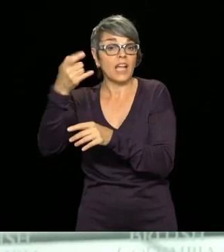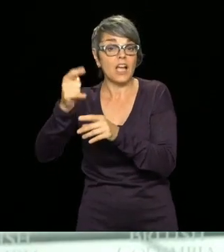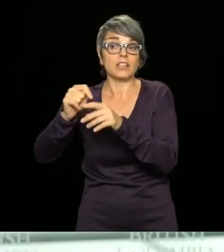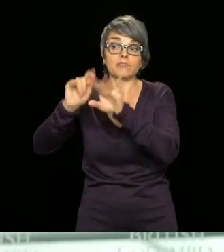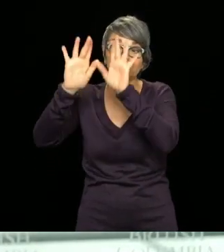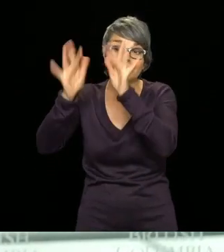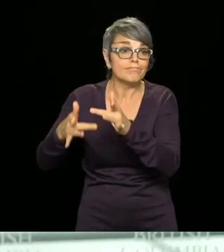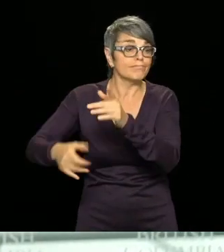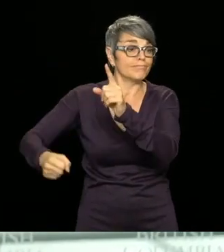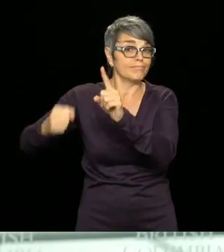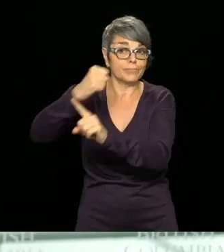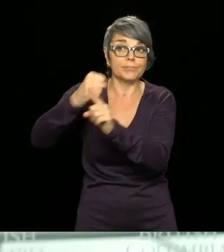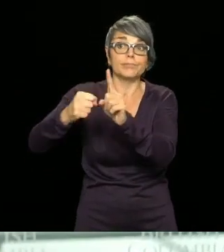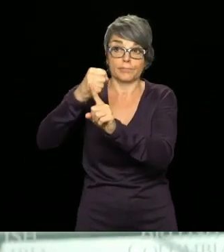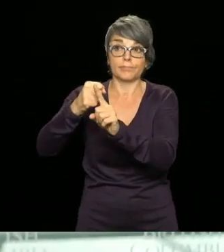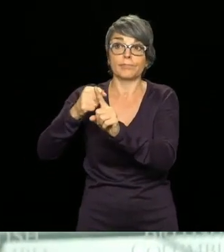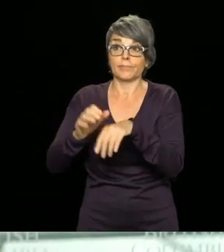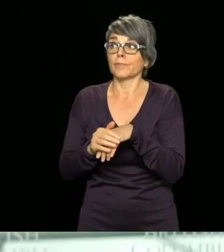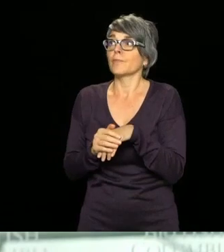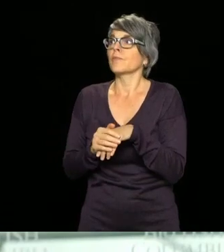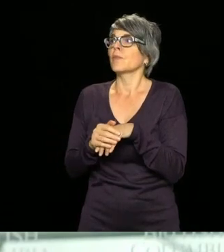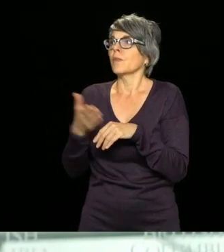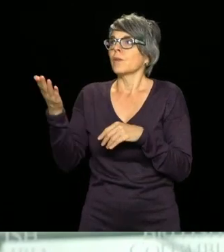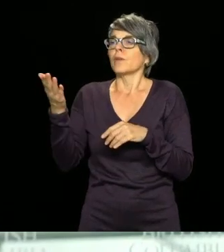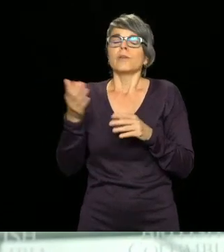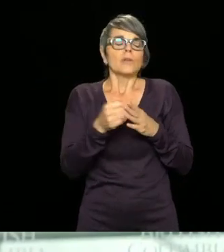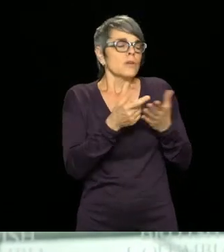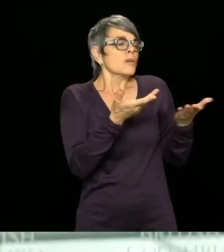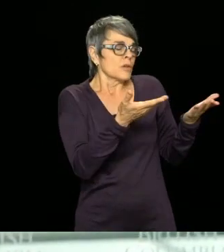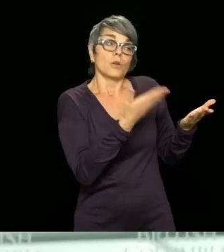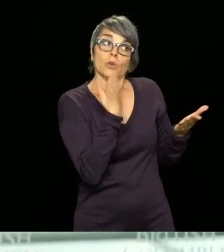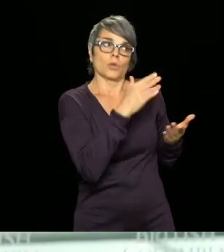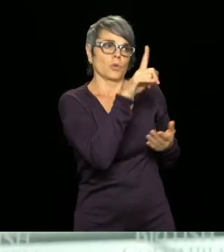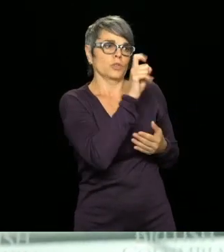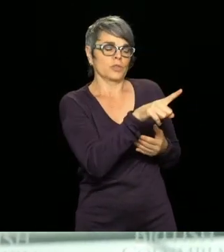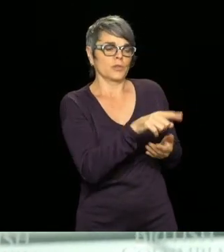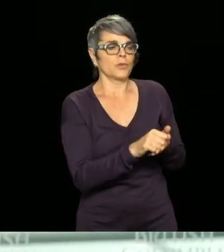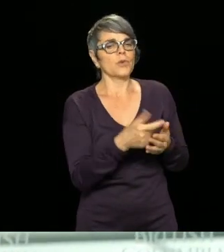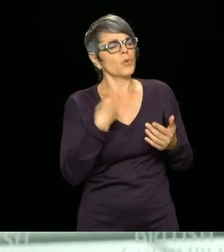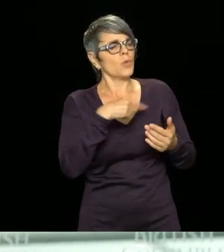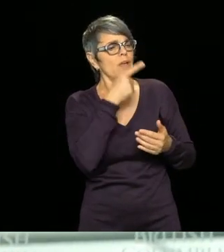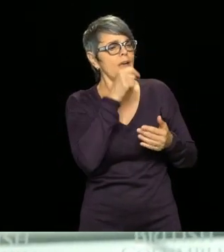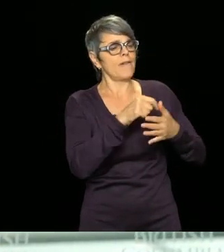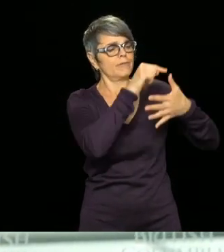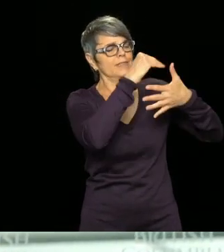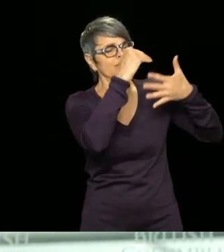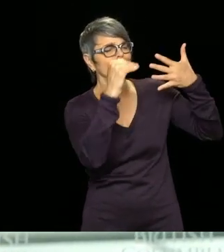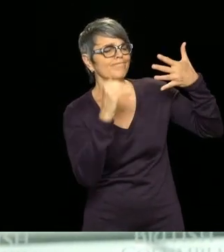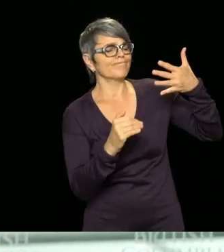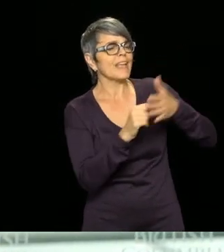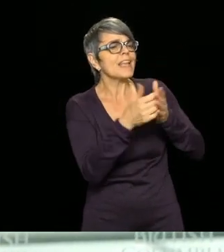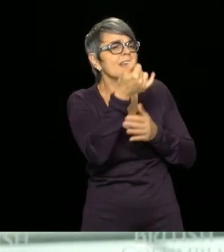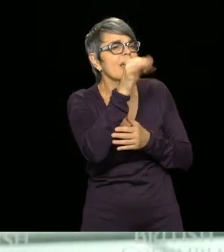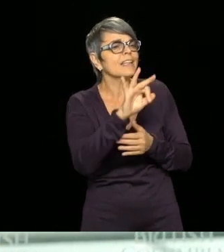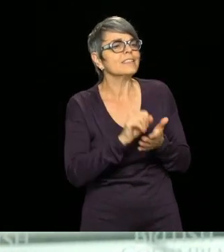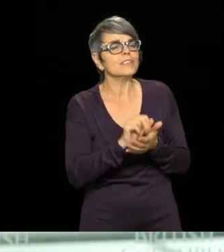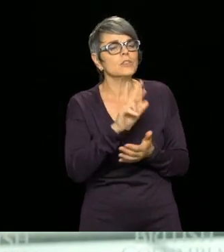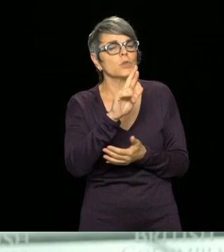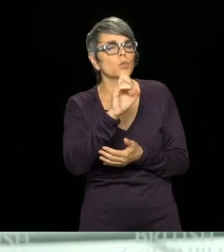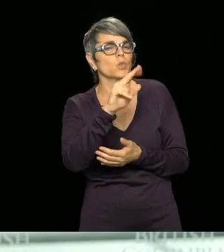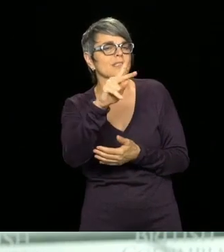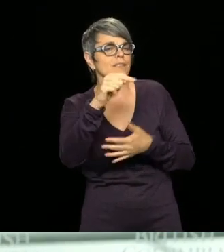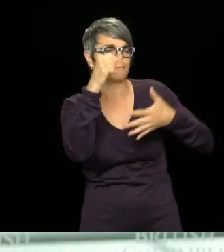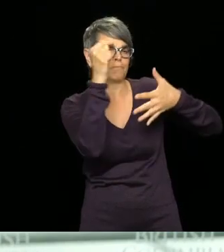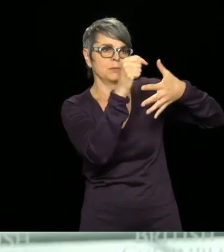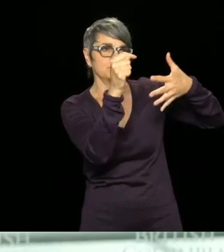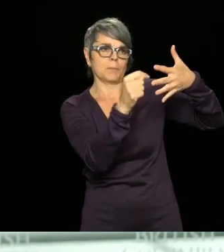domestic violence, is a set of 19 risk factors for lethal or severe violence that may occur. You know, one of the things